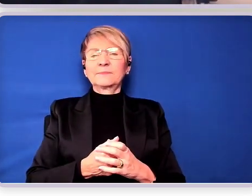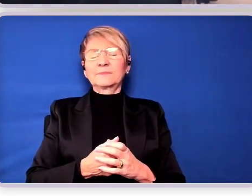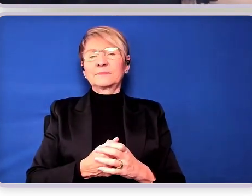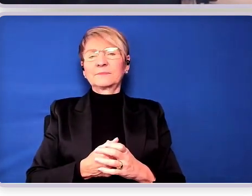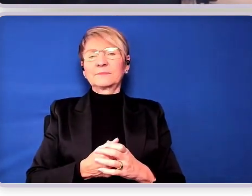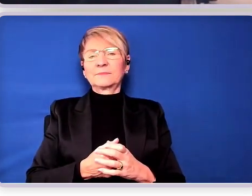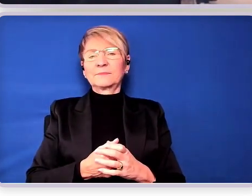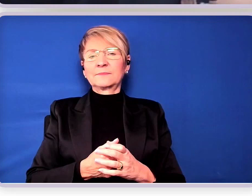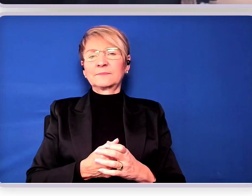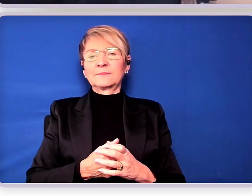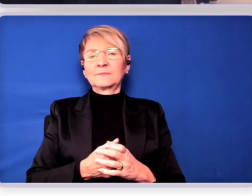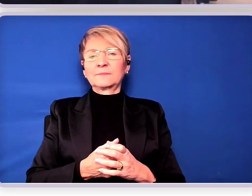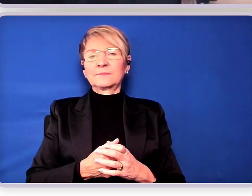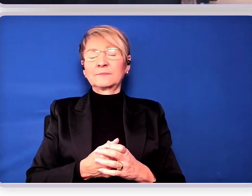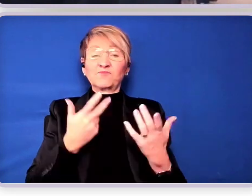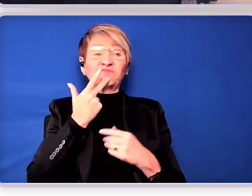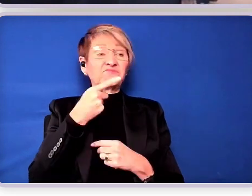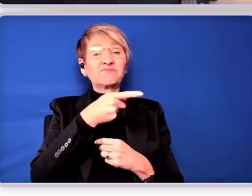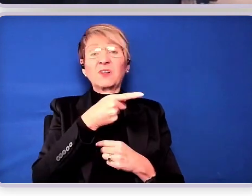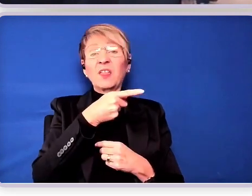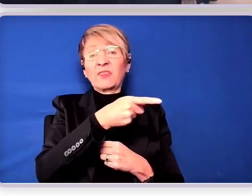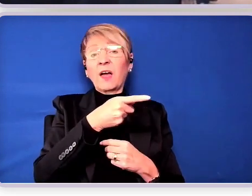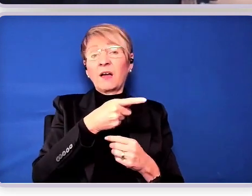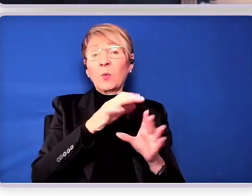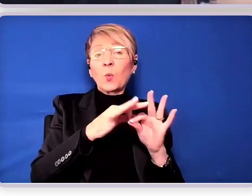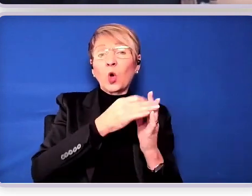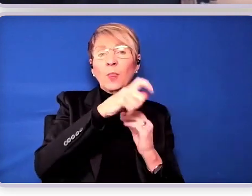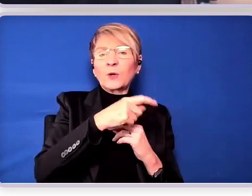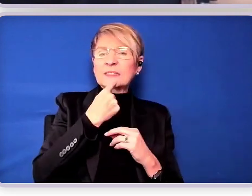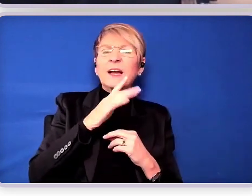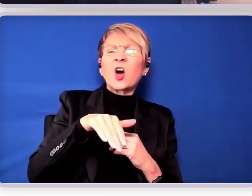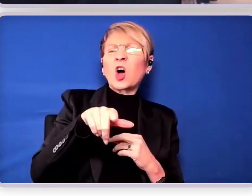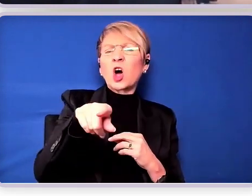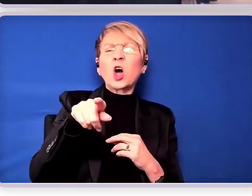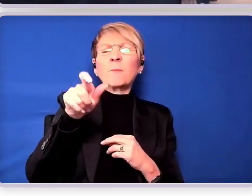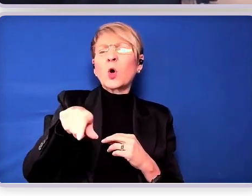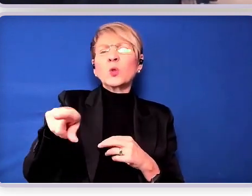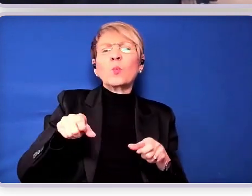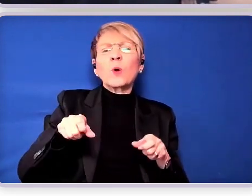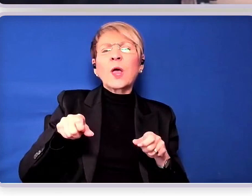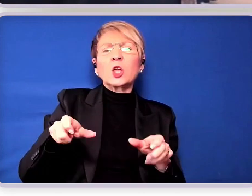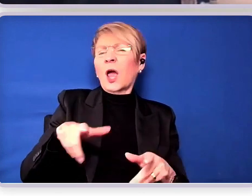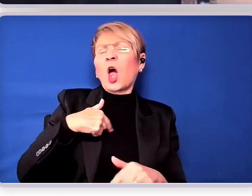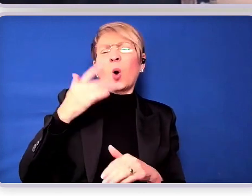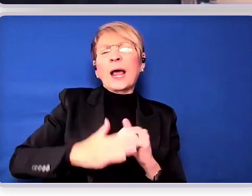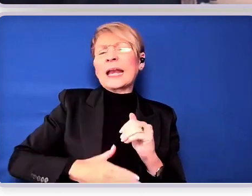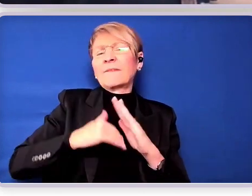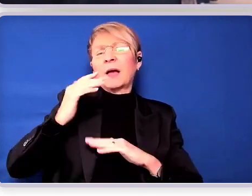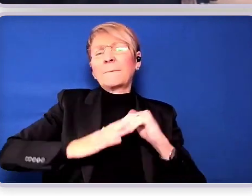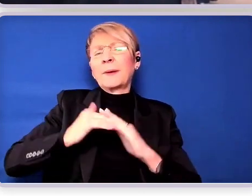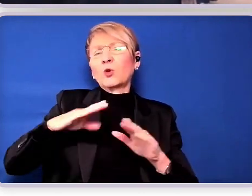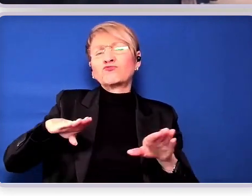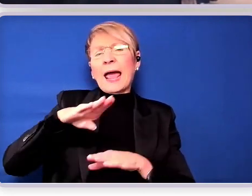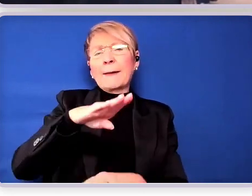we didn't build the ramp for the person in the wheelchair because they were in a